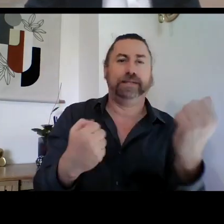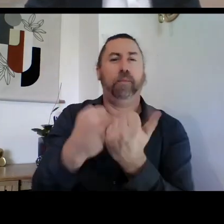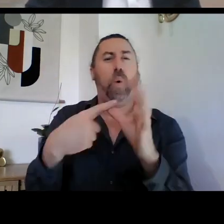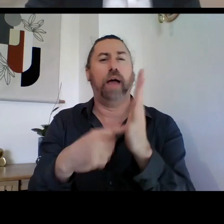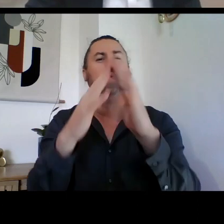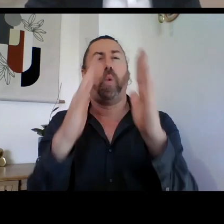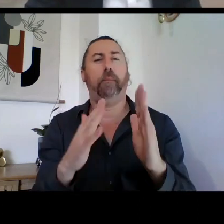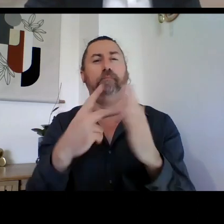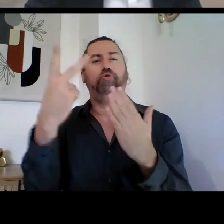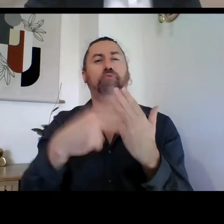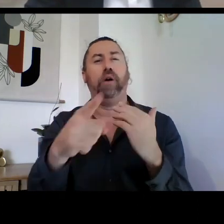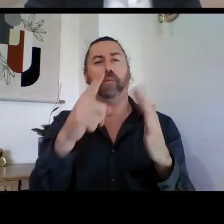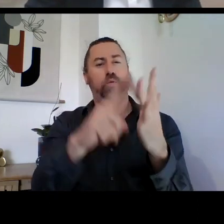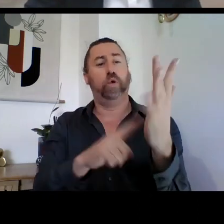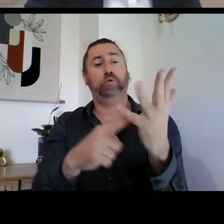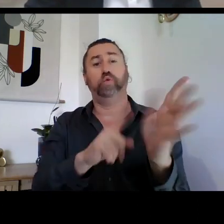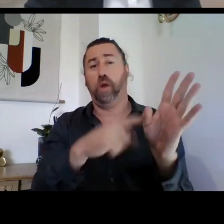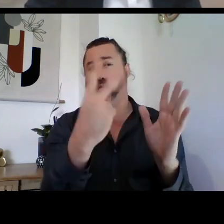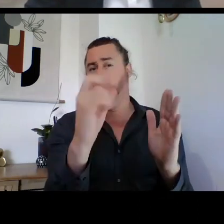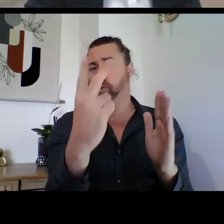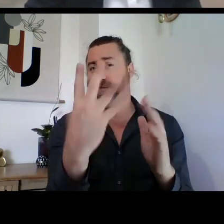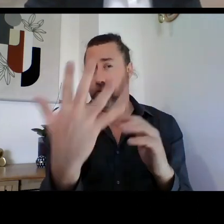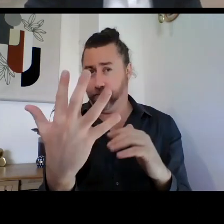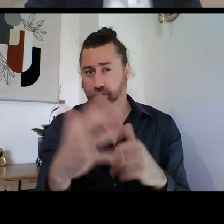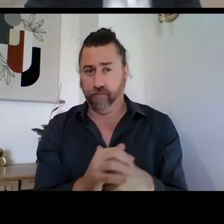to commence from July 2025.